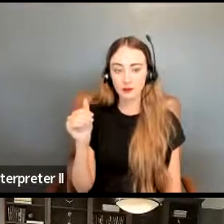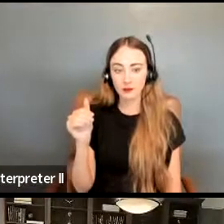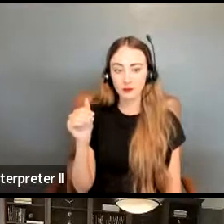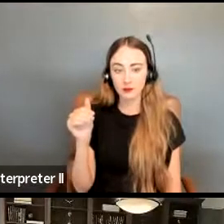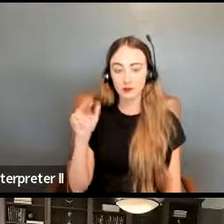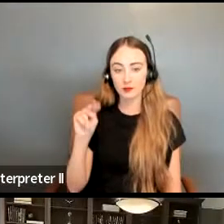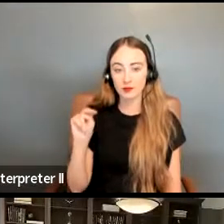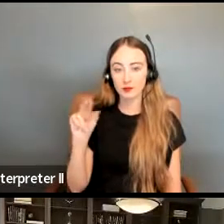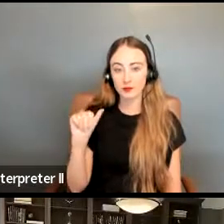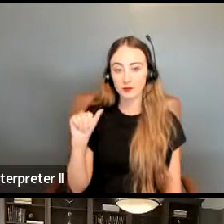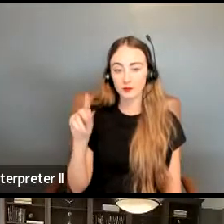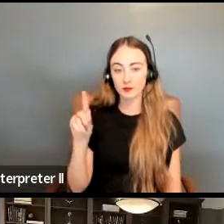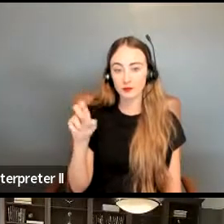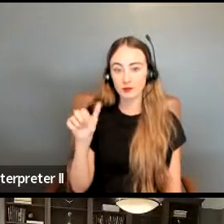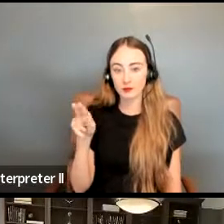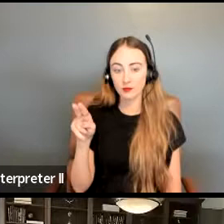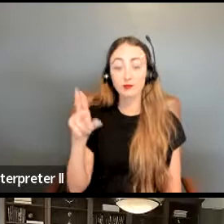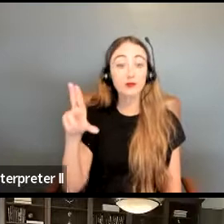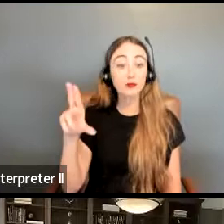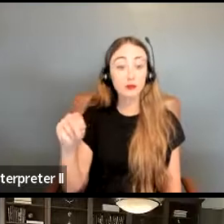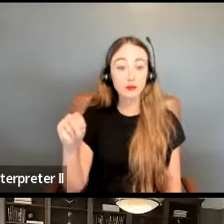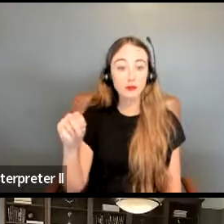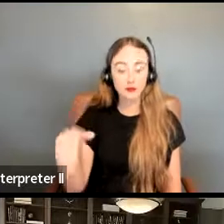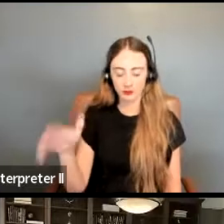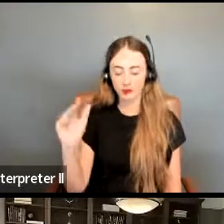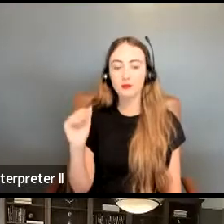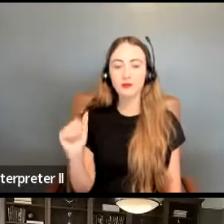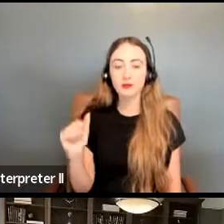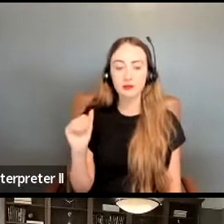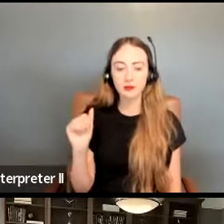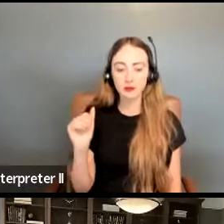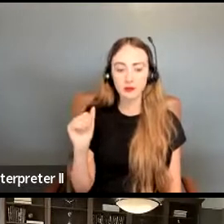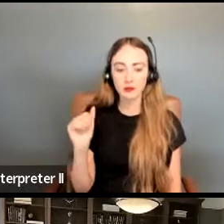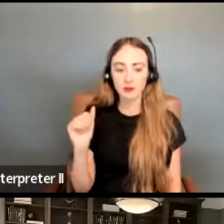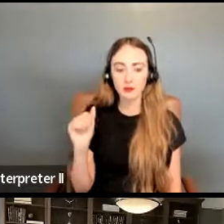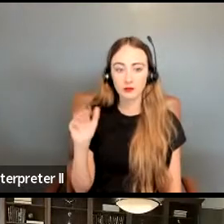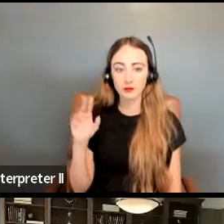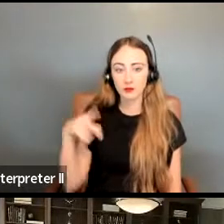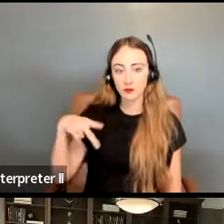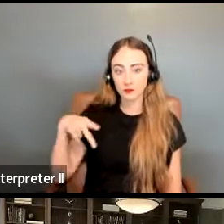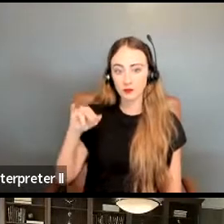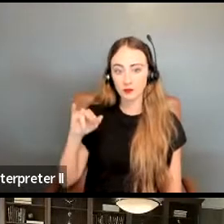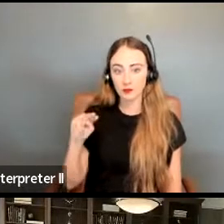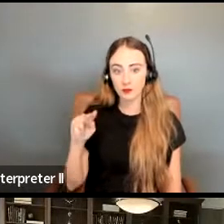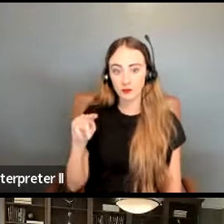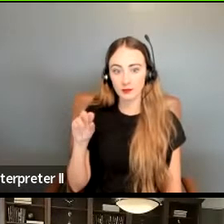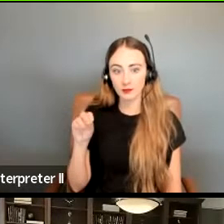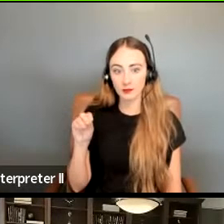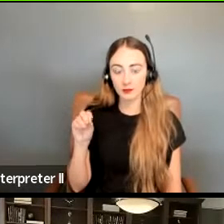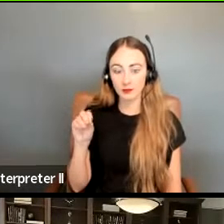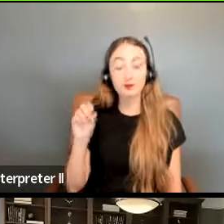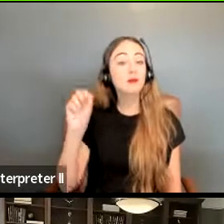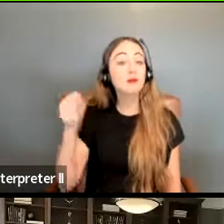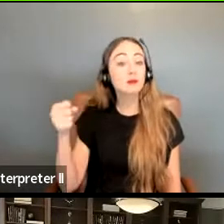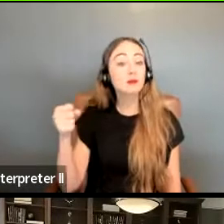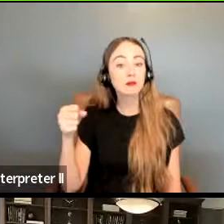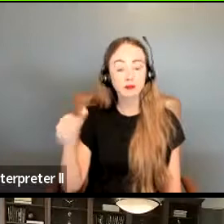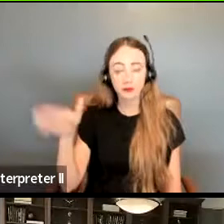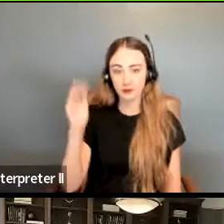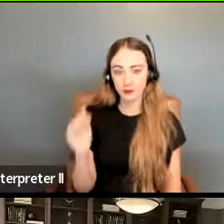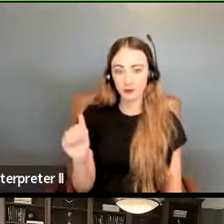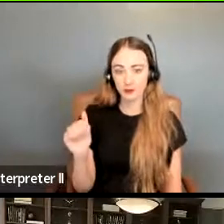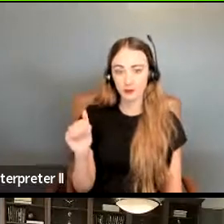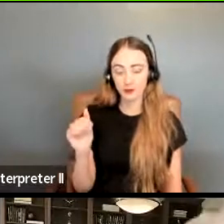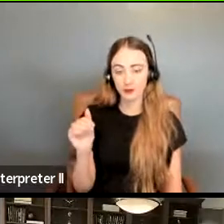Councilmember Nadeau? No. Councilmember Nadeau votes no. Councilmember Pinto? Yes. Councilmember